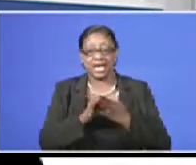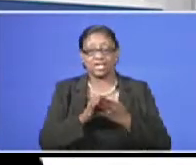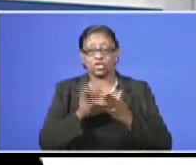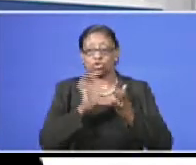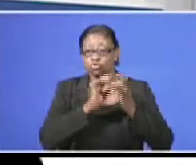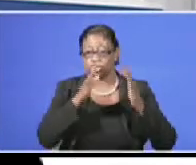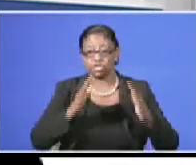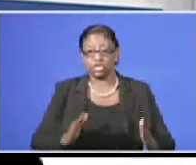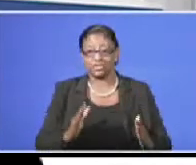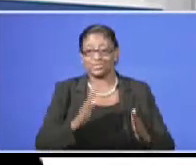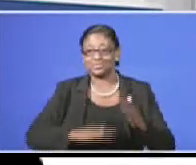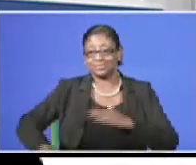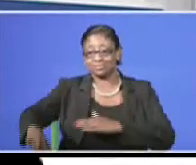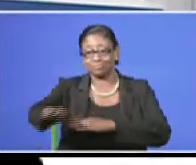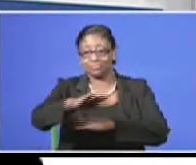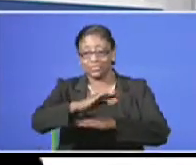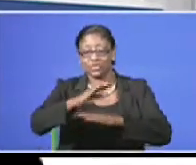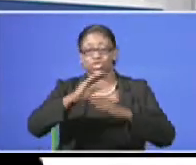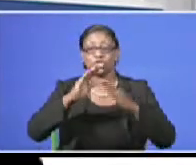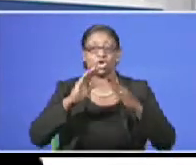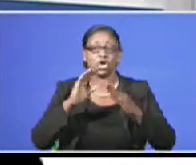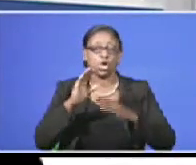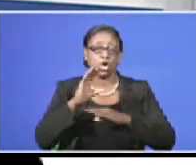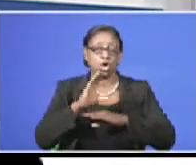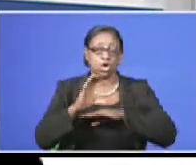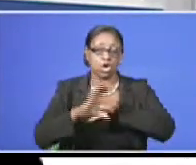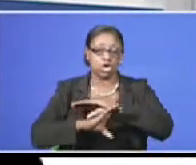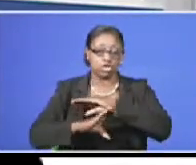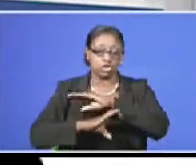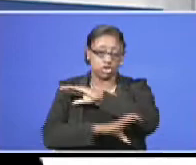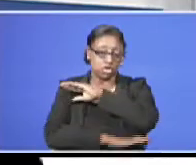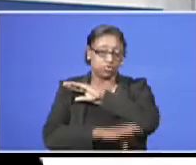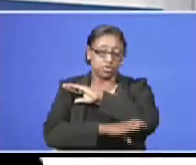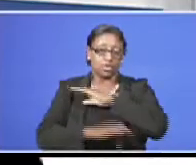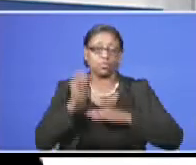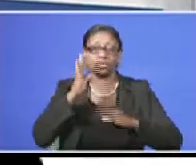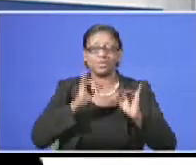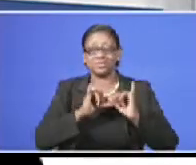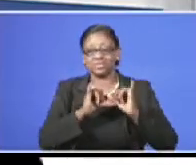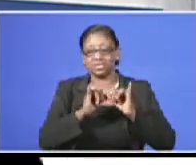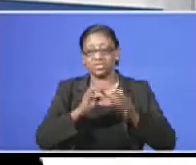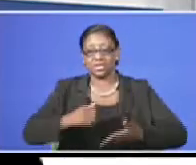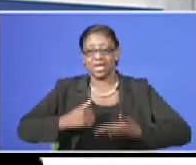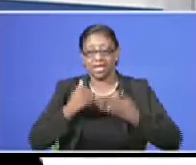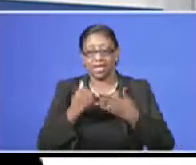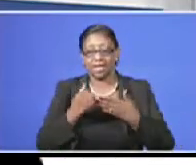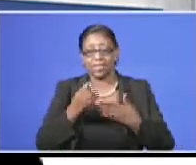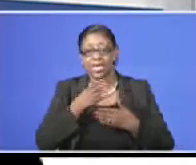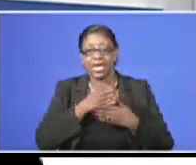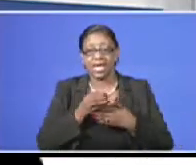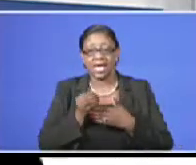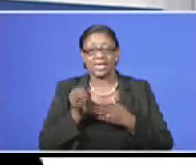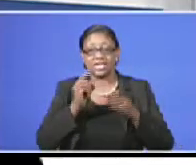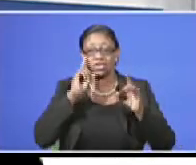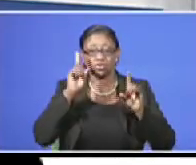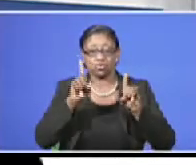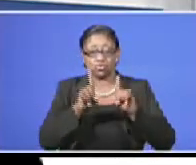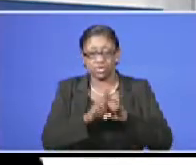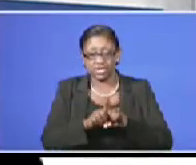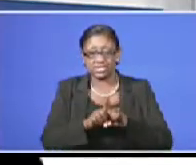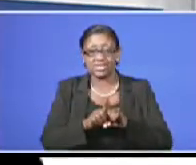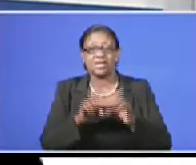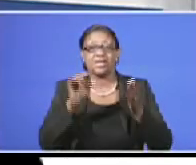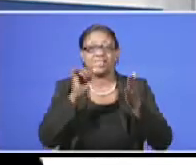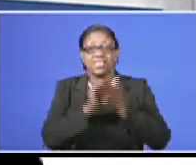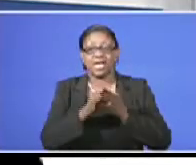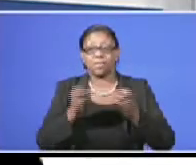Christians across this country will continue to pour spiritual healing within their communities. He agrees with the view that more